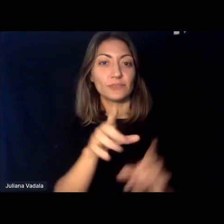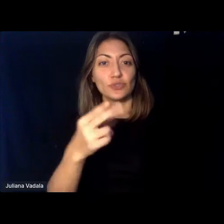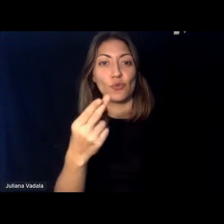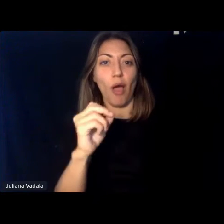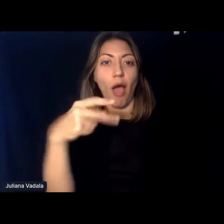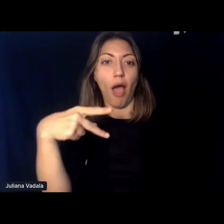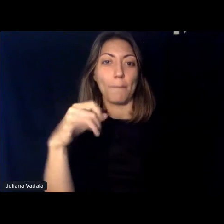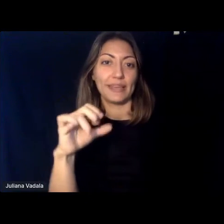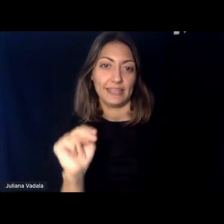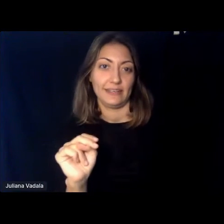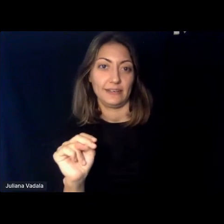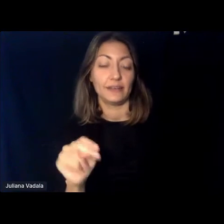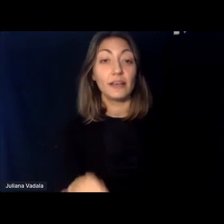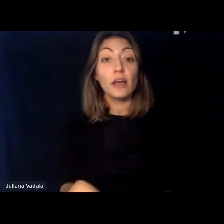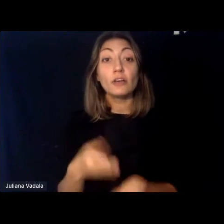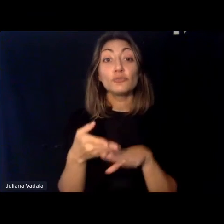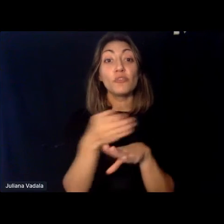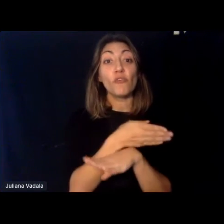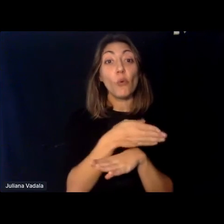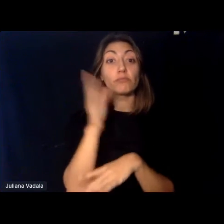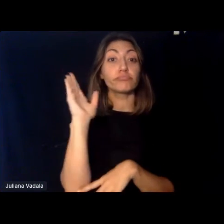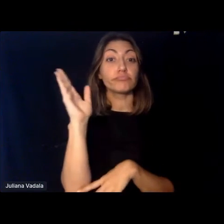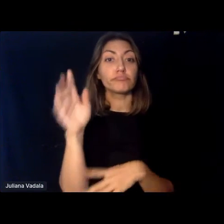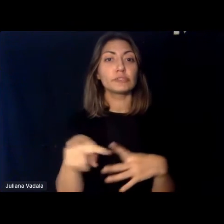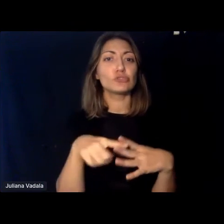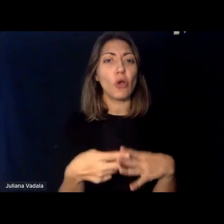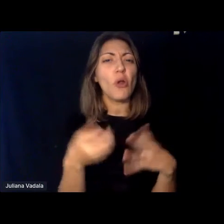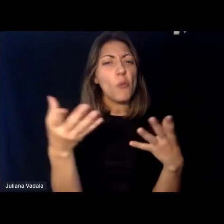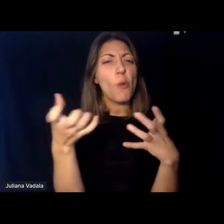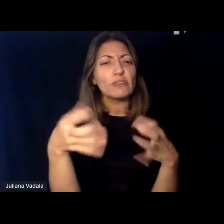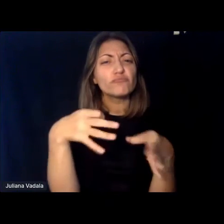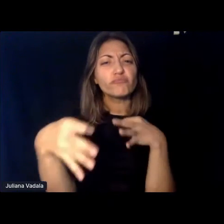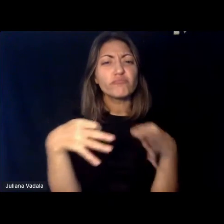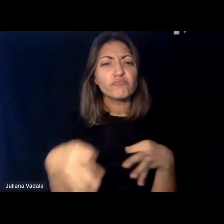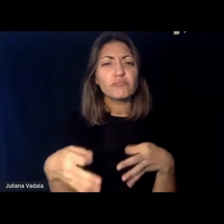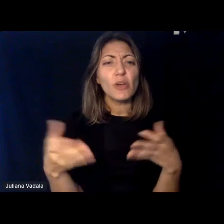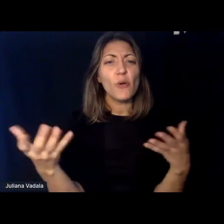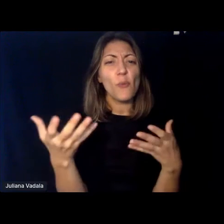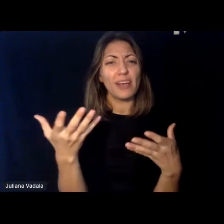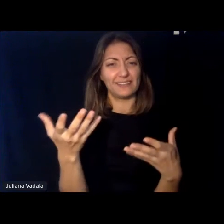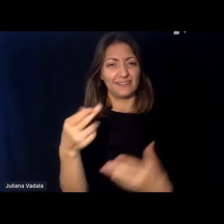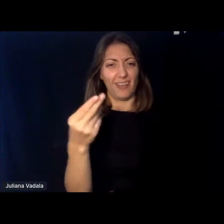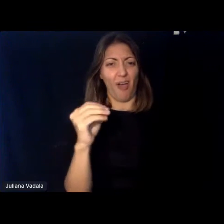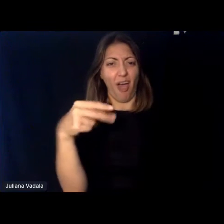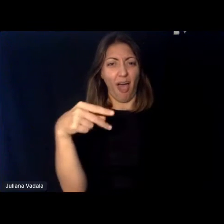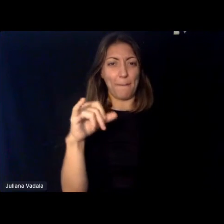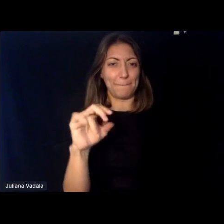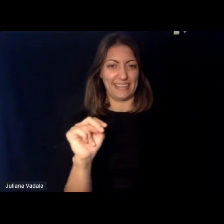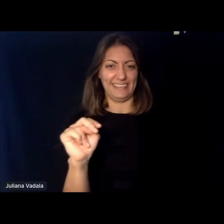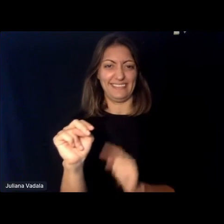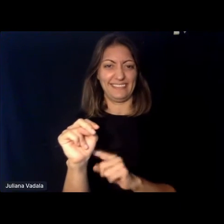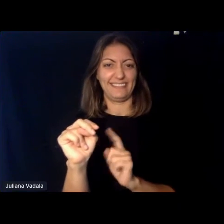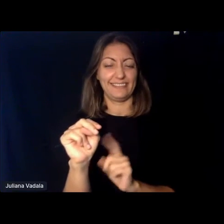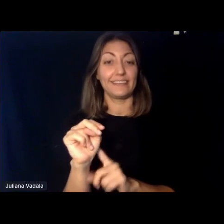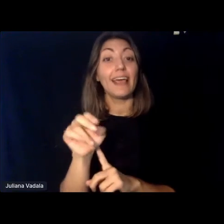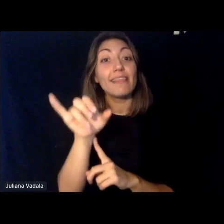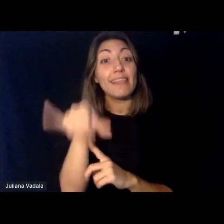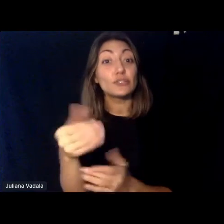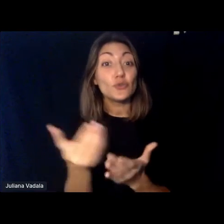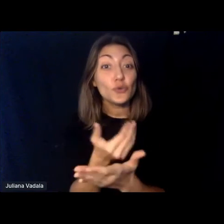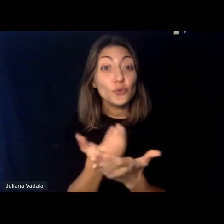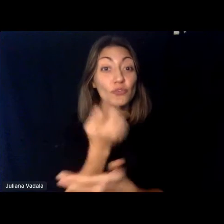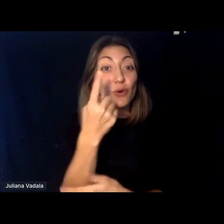explain how Hopin actually works, since this is a new platform for us even. We just got it a few months